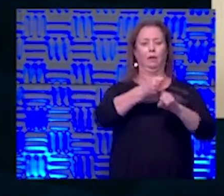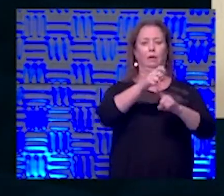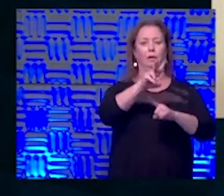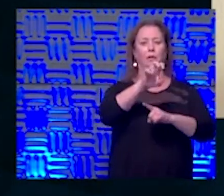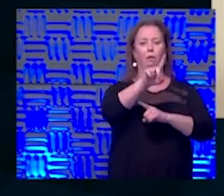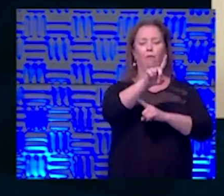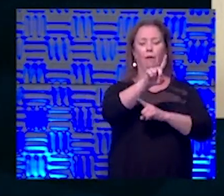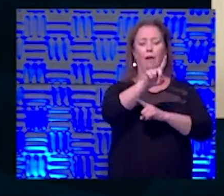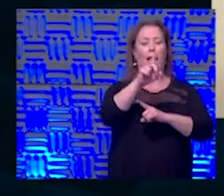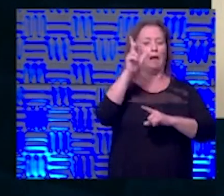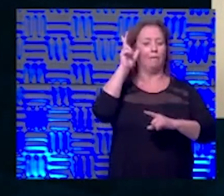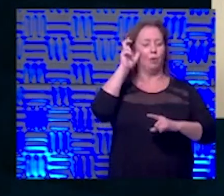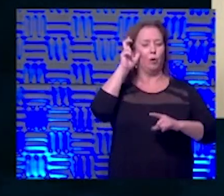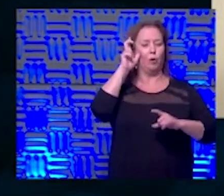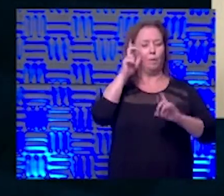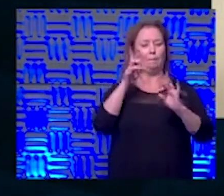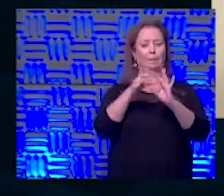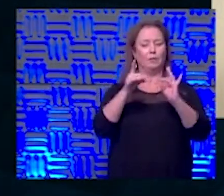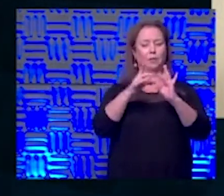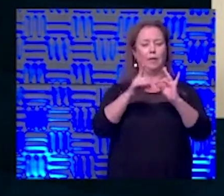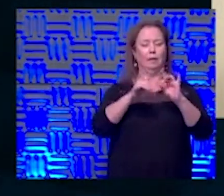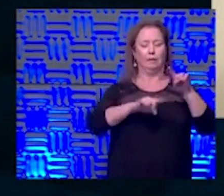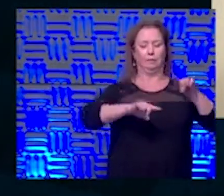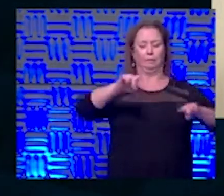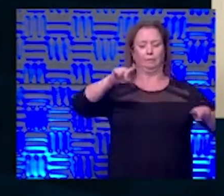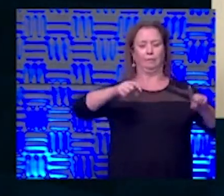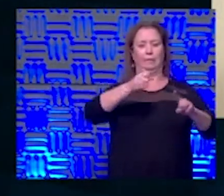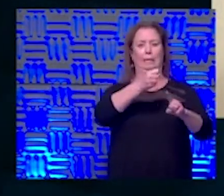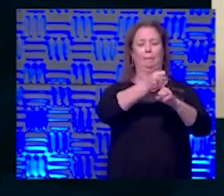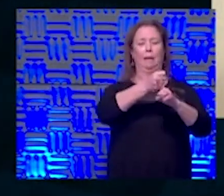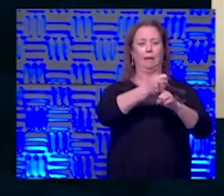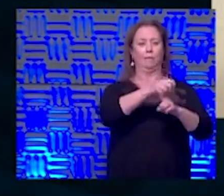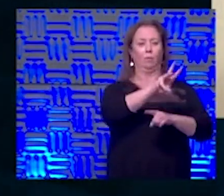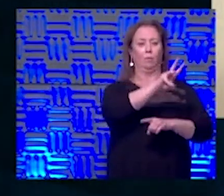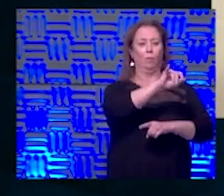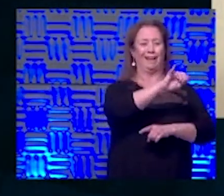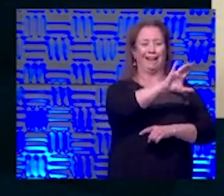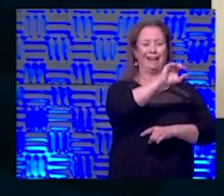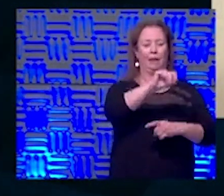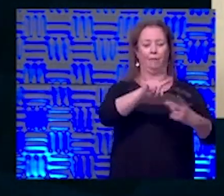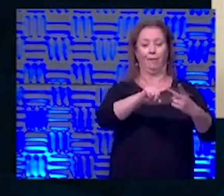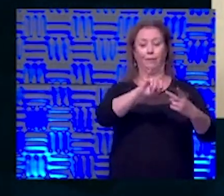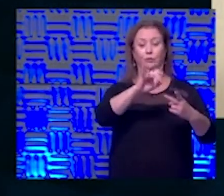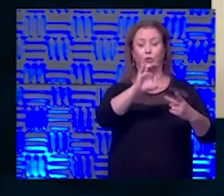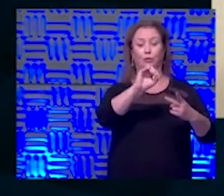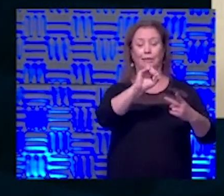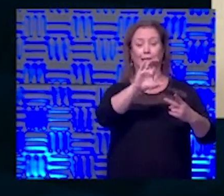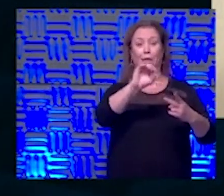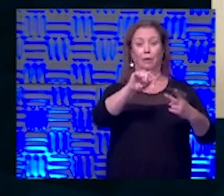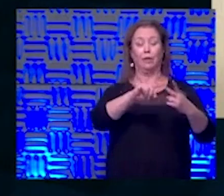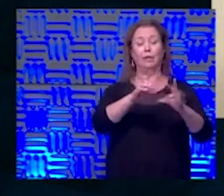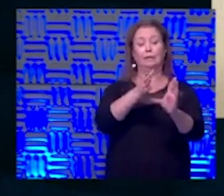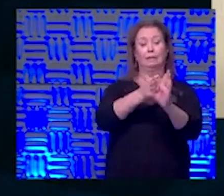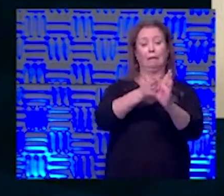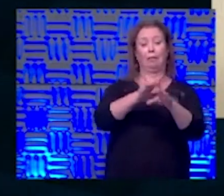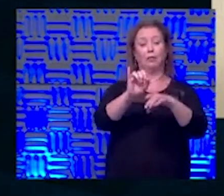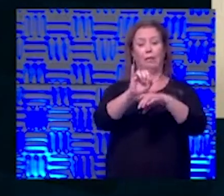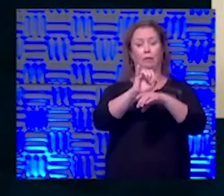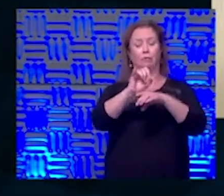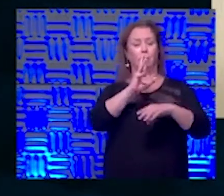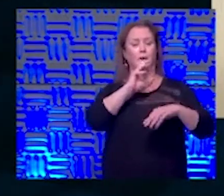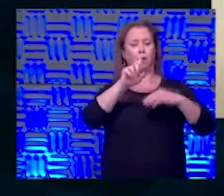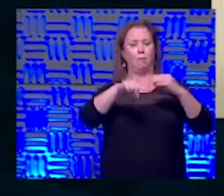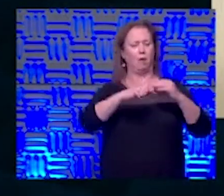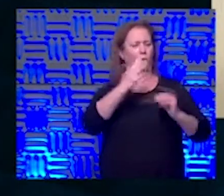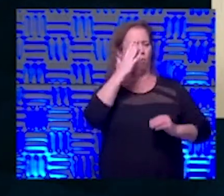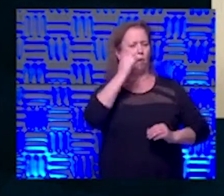heard everyone mention how the disproportionate impact from Wyandotte to Johnson County, and I have psychology interns that ask the question about, well,